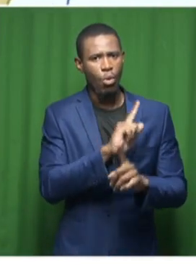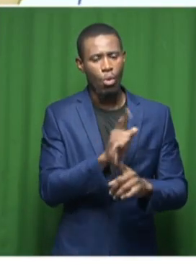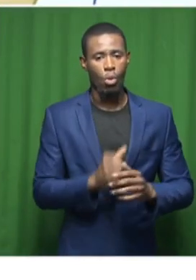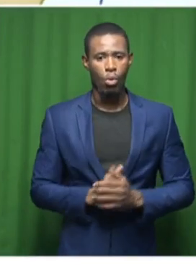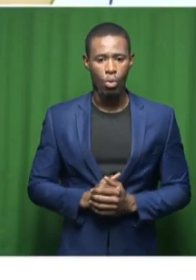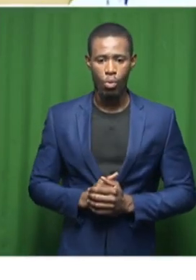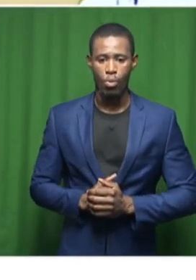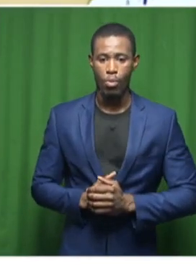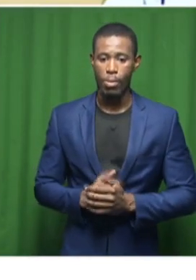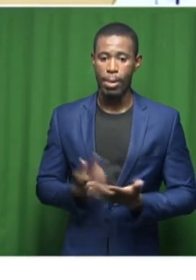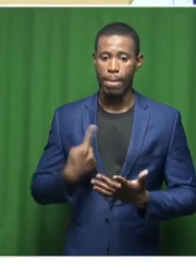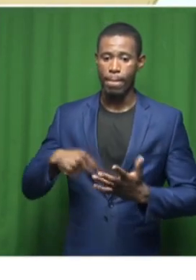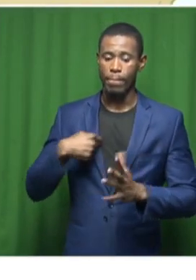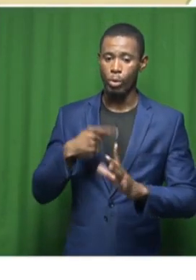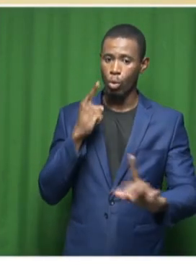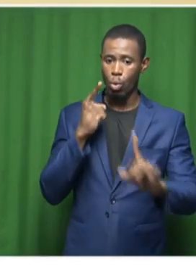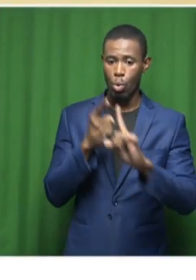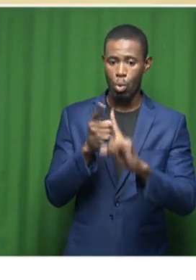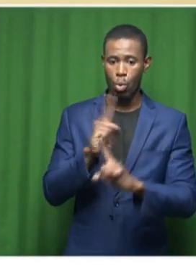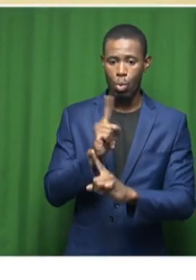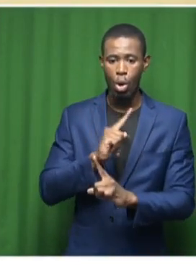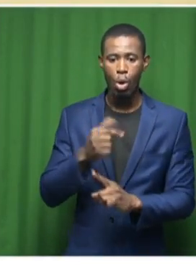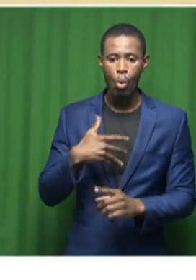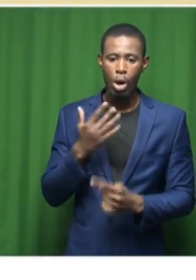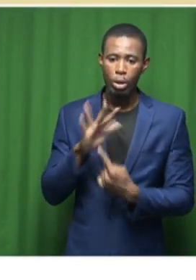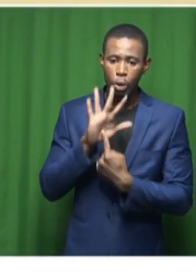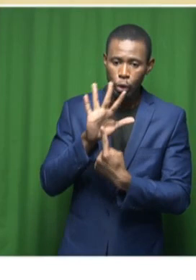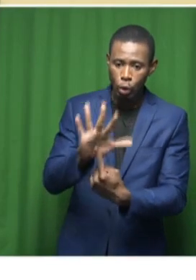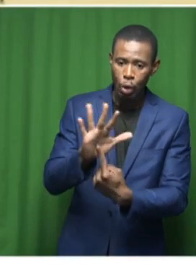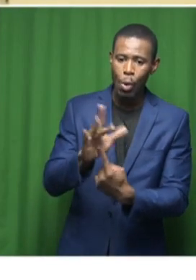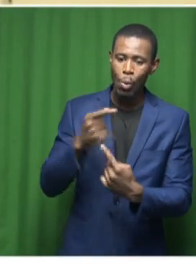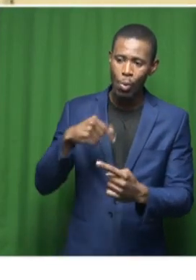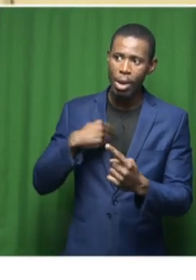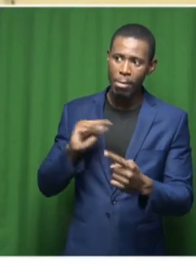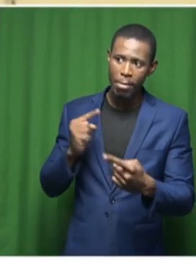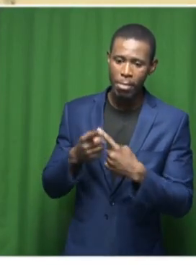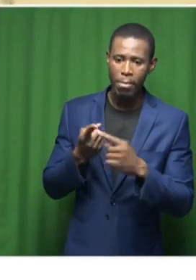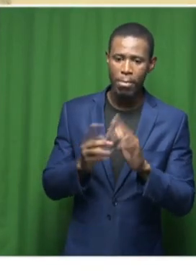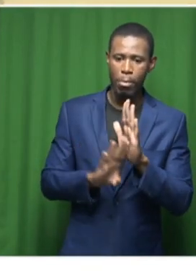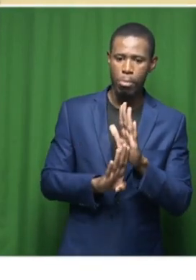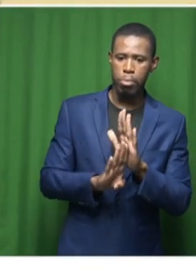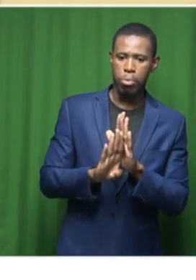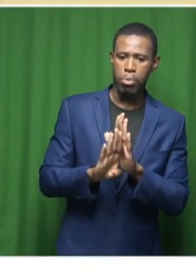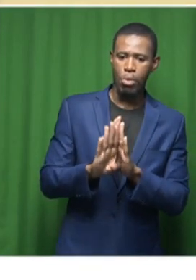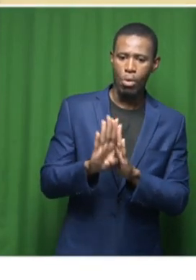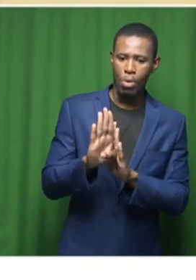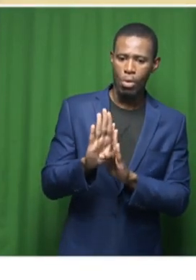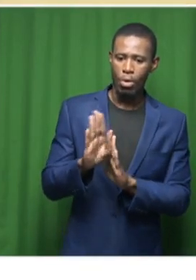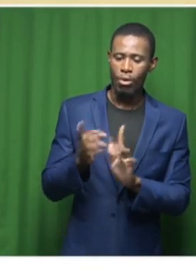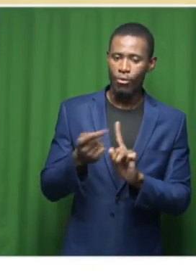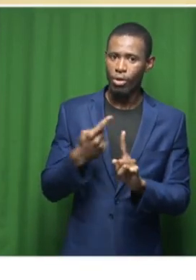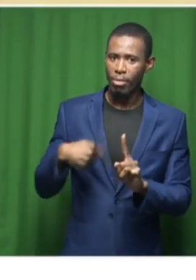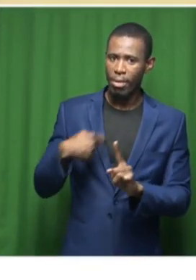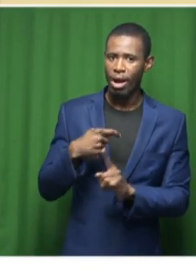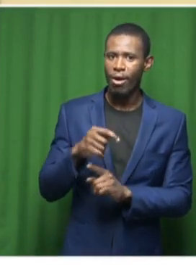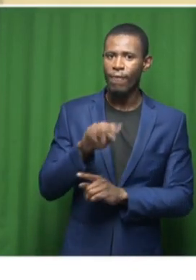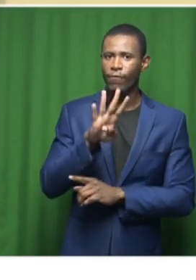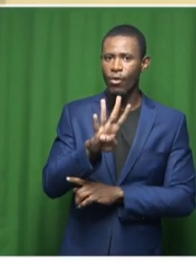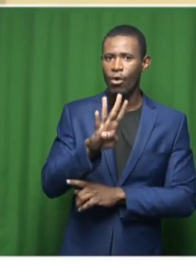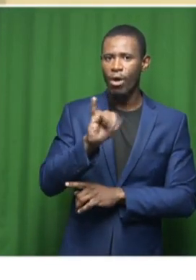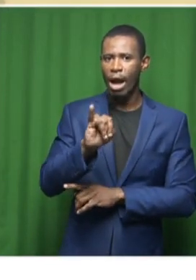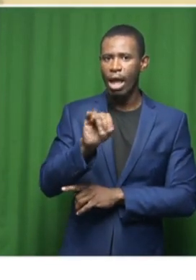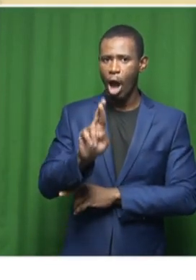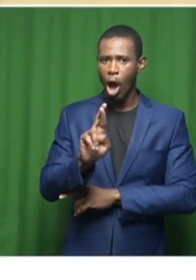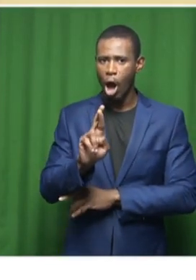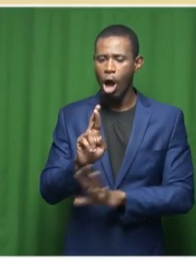first of all, is to show the advancements that we've made from a forward point of view within the housing sector,